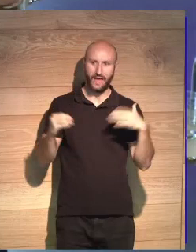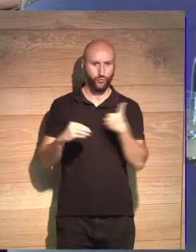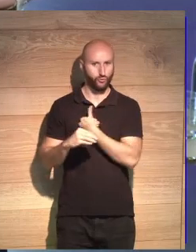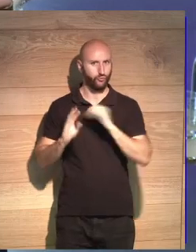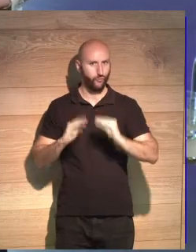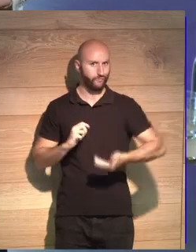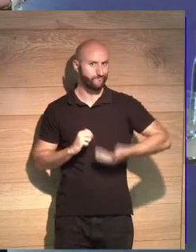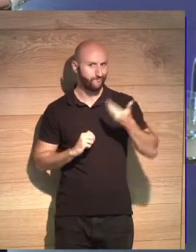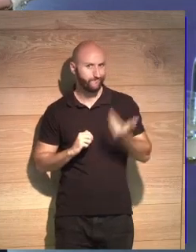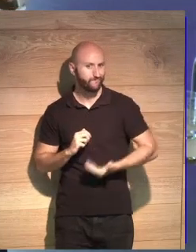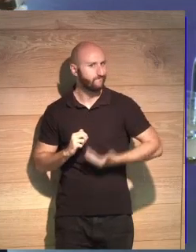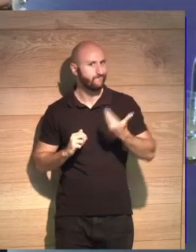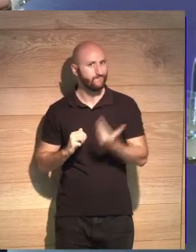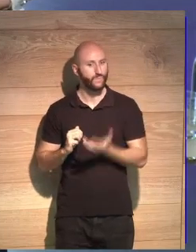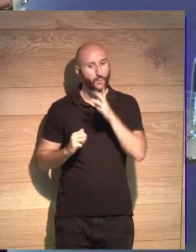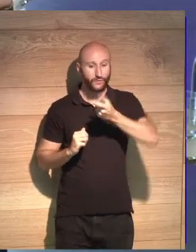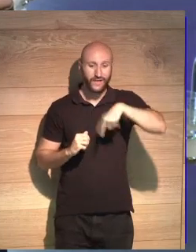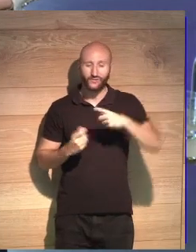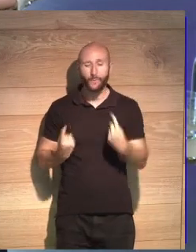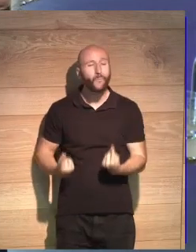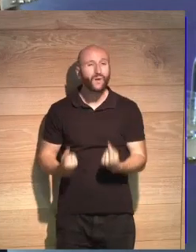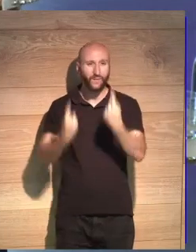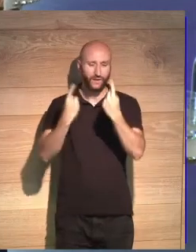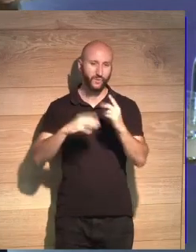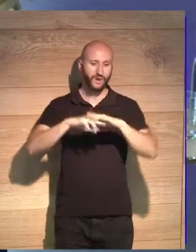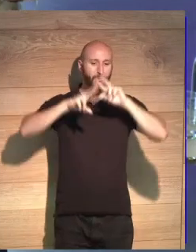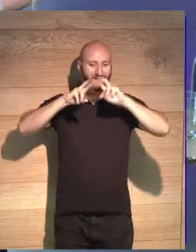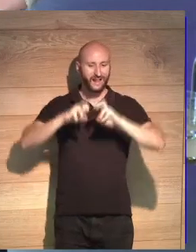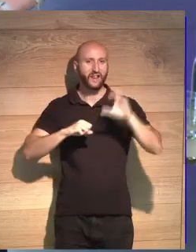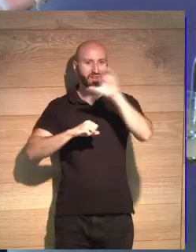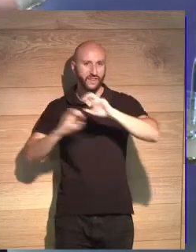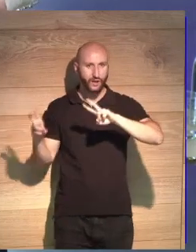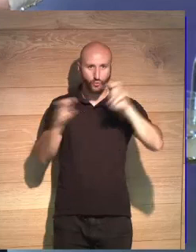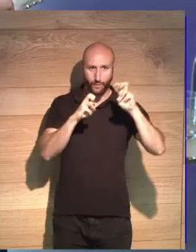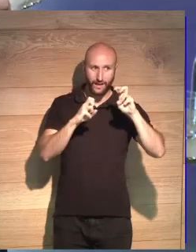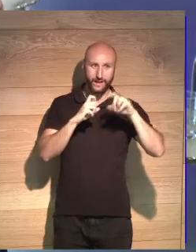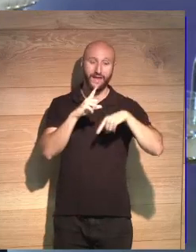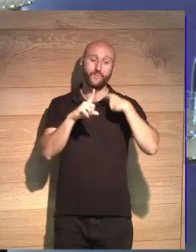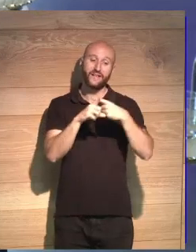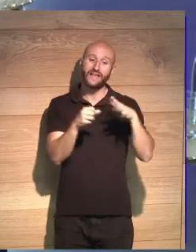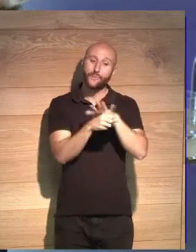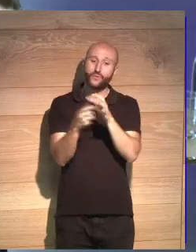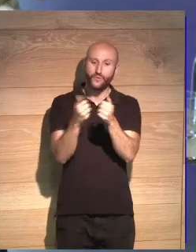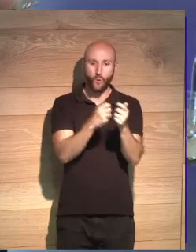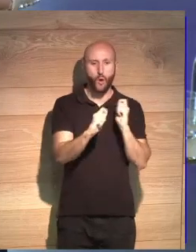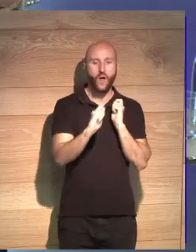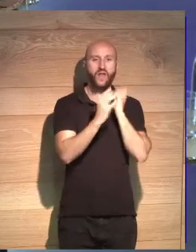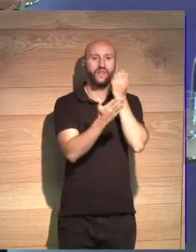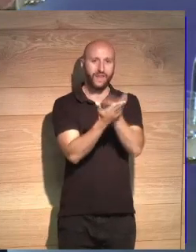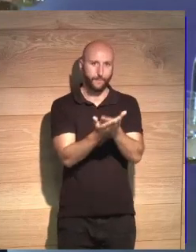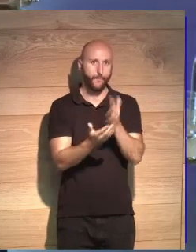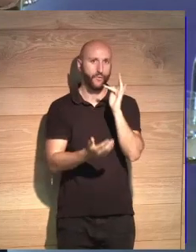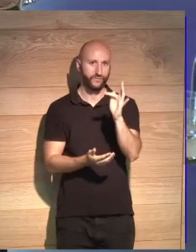have been very important because they were the first ones who were able to research a new science, and they